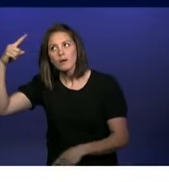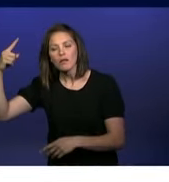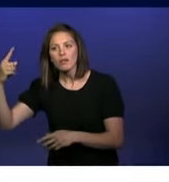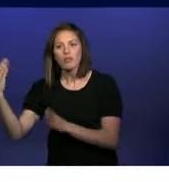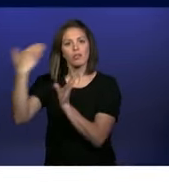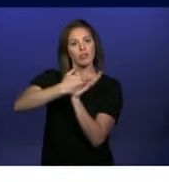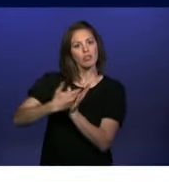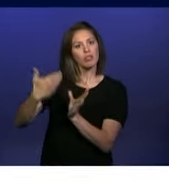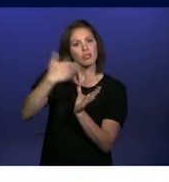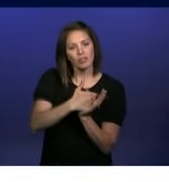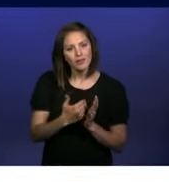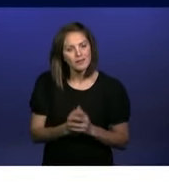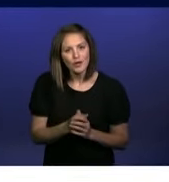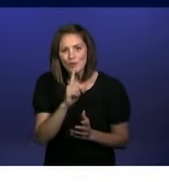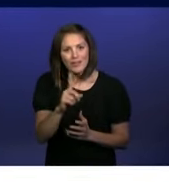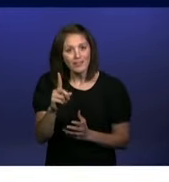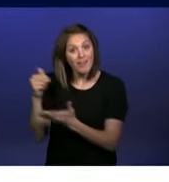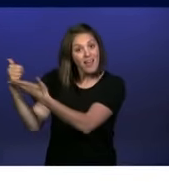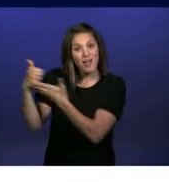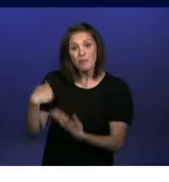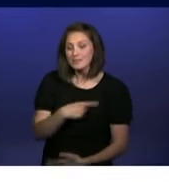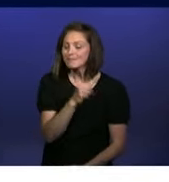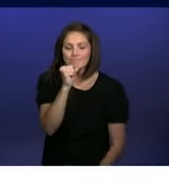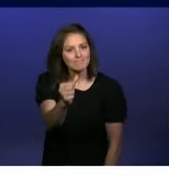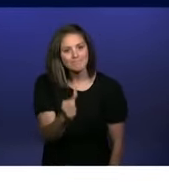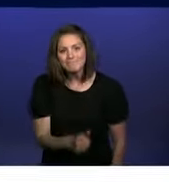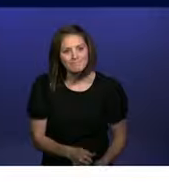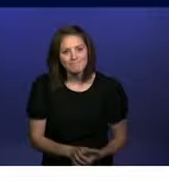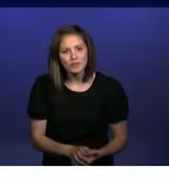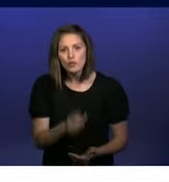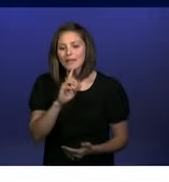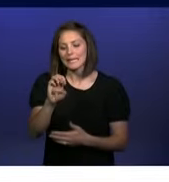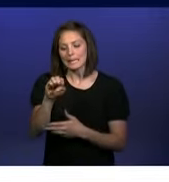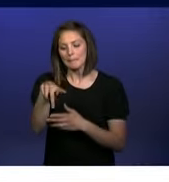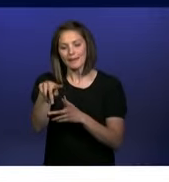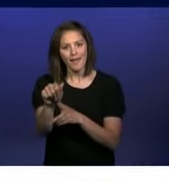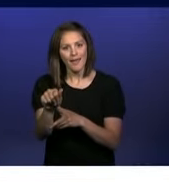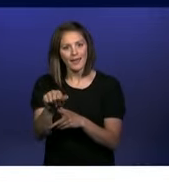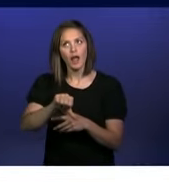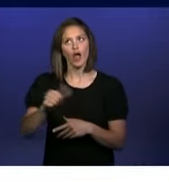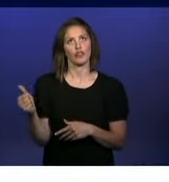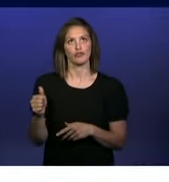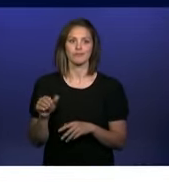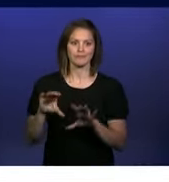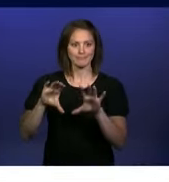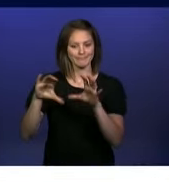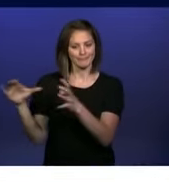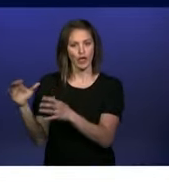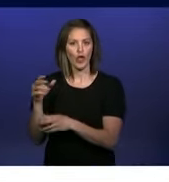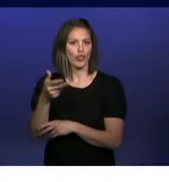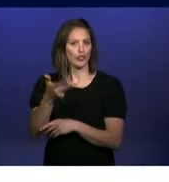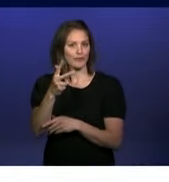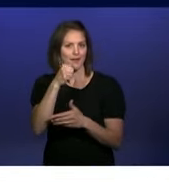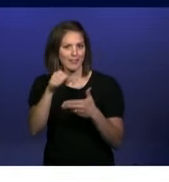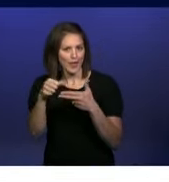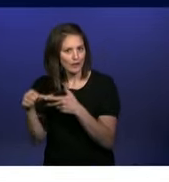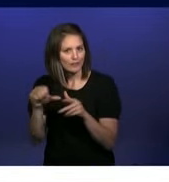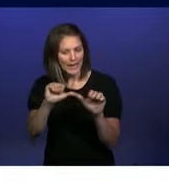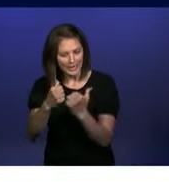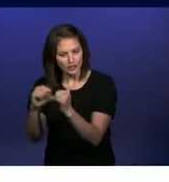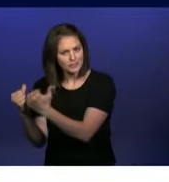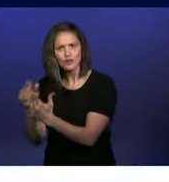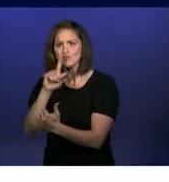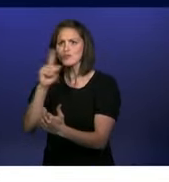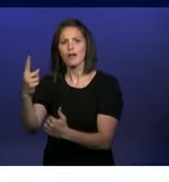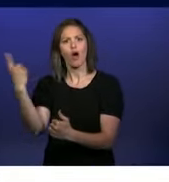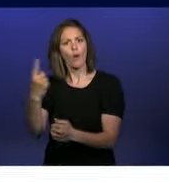seen really much help at all with respect to the EPA and other three-letter agencies that are constantly in the way of a state being